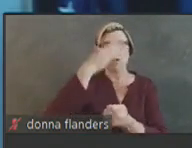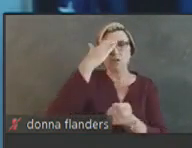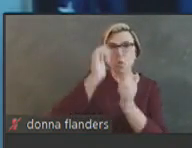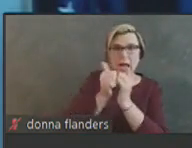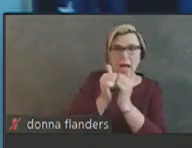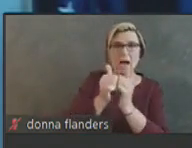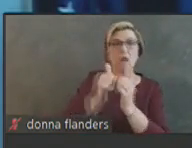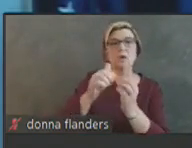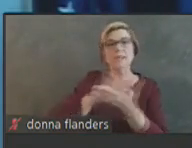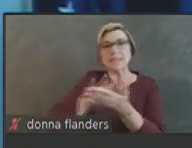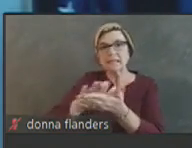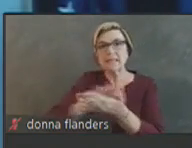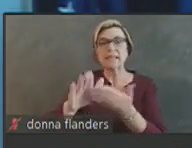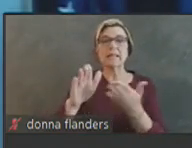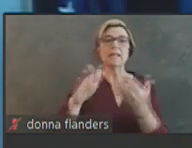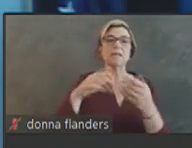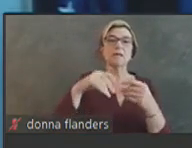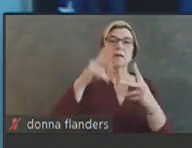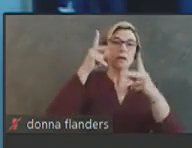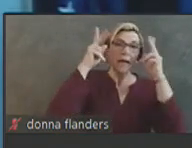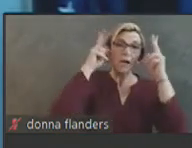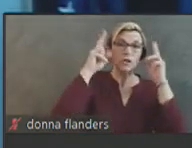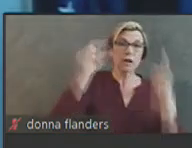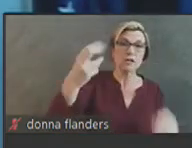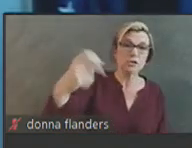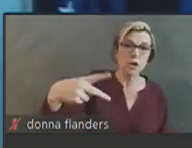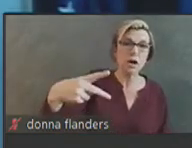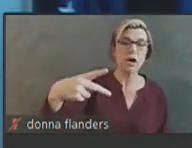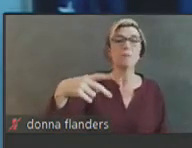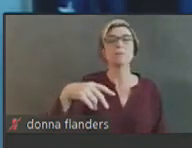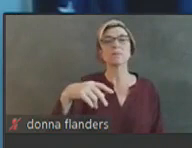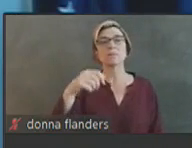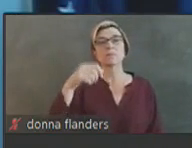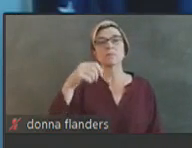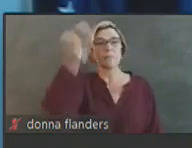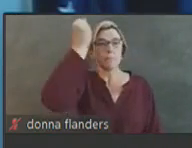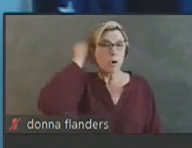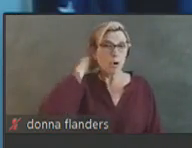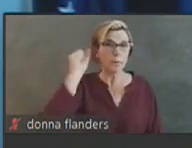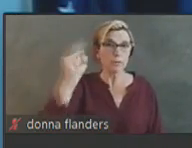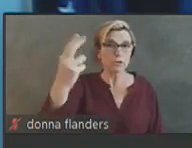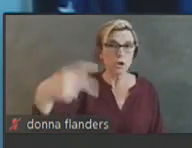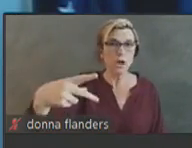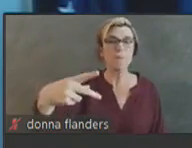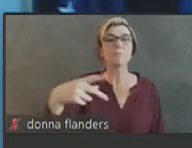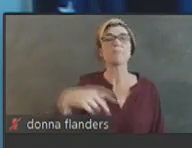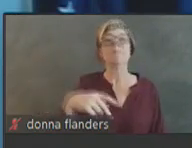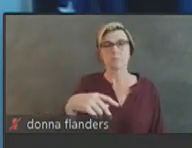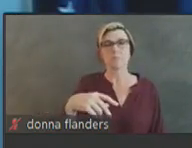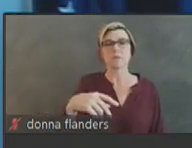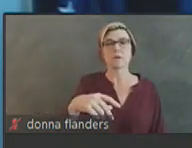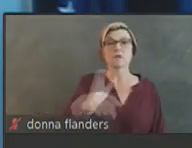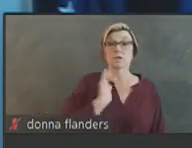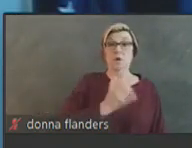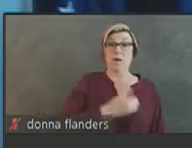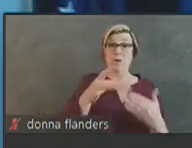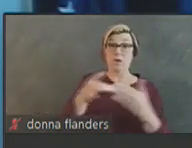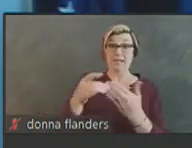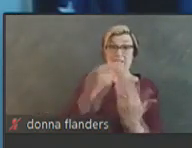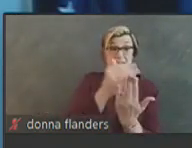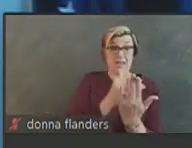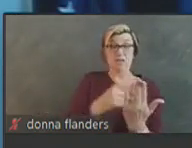as barbershops. Included in the executive order is a link to very specific guidelines. I was